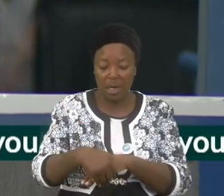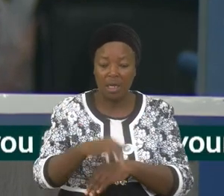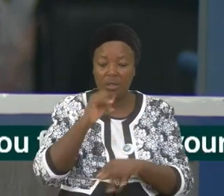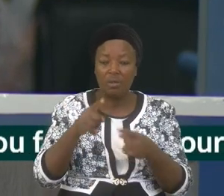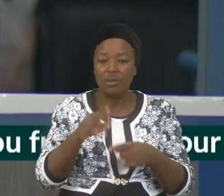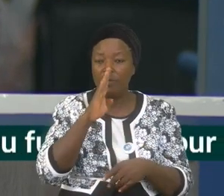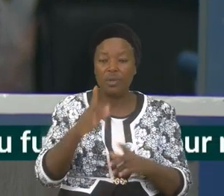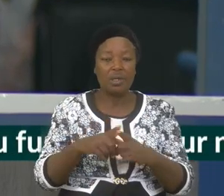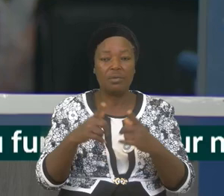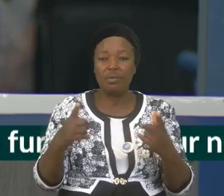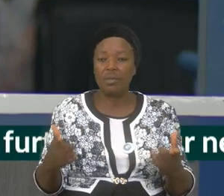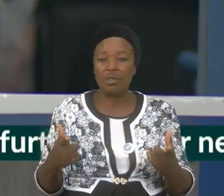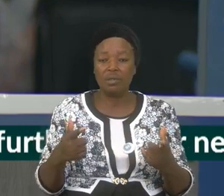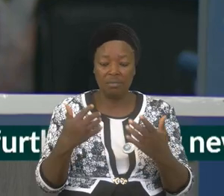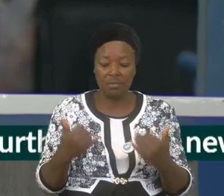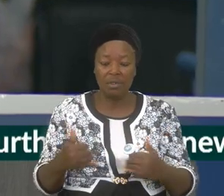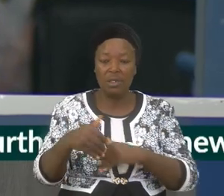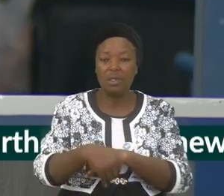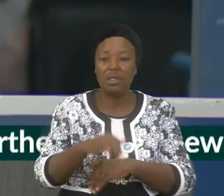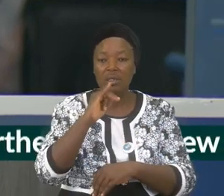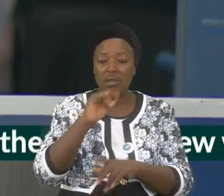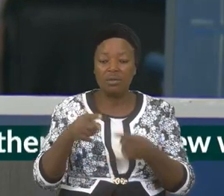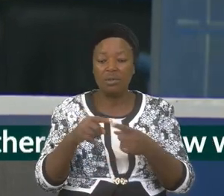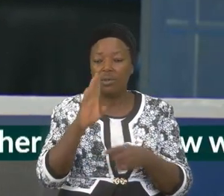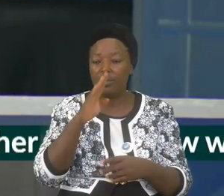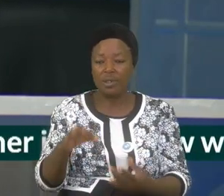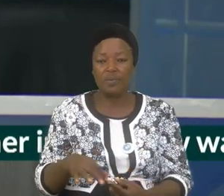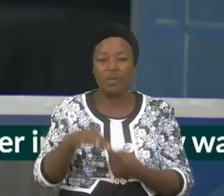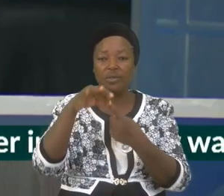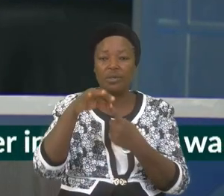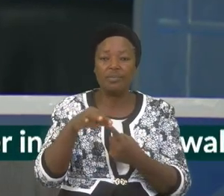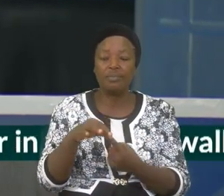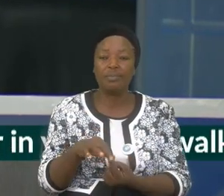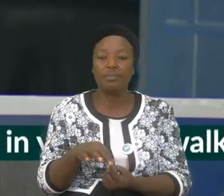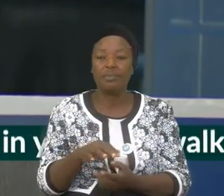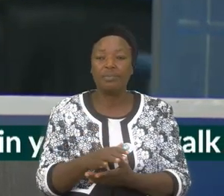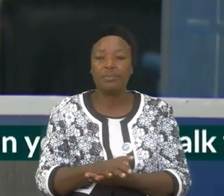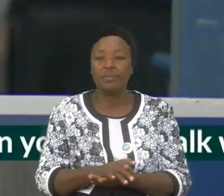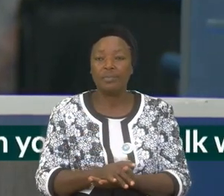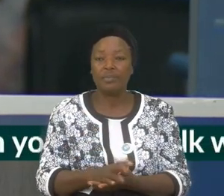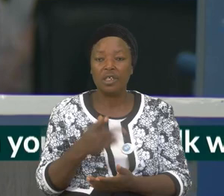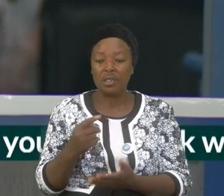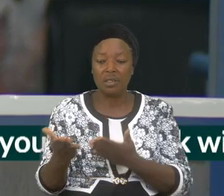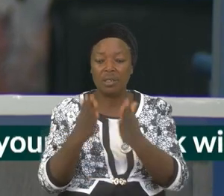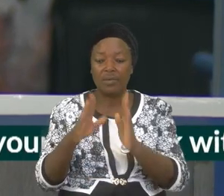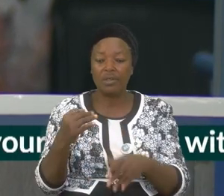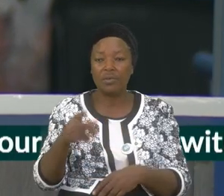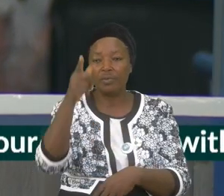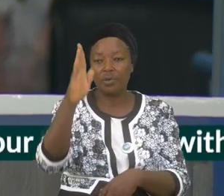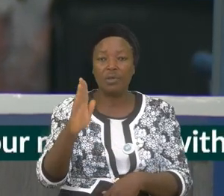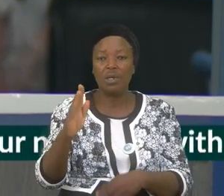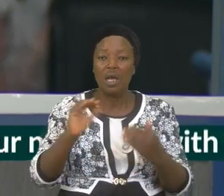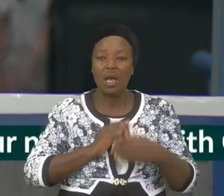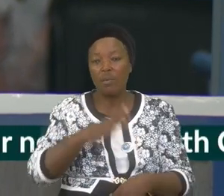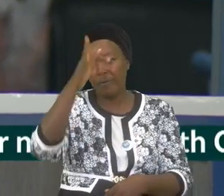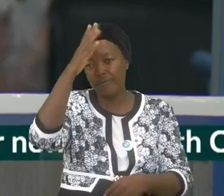special. The servant of God, our Father in the Lord, the convener of the GCK, is